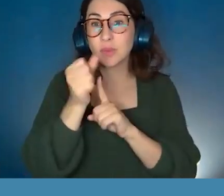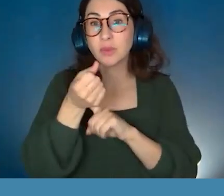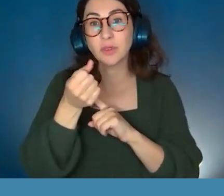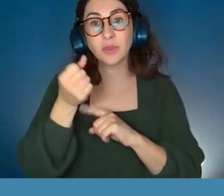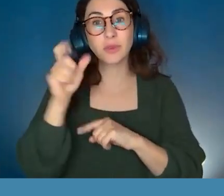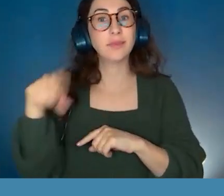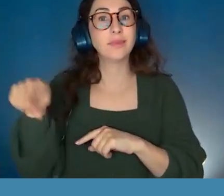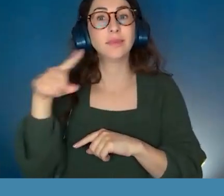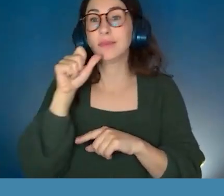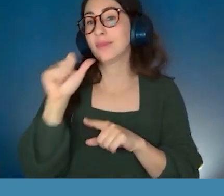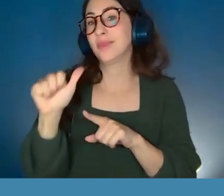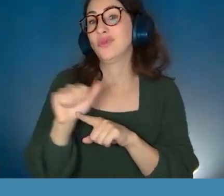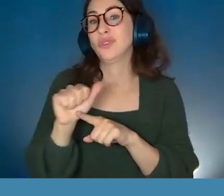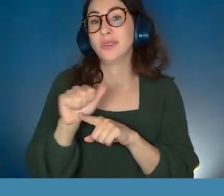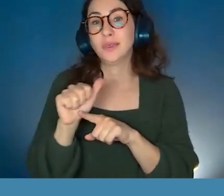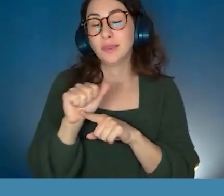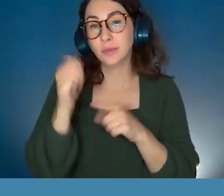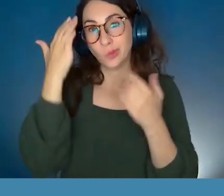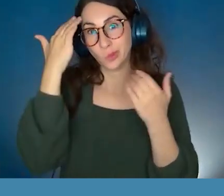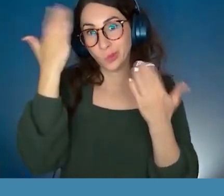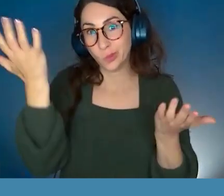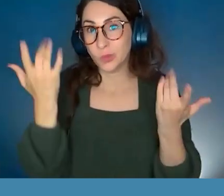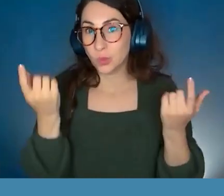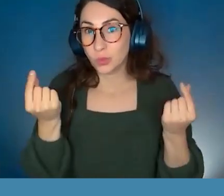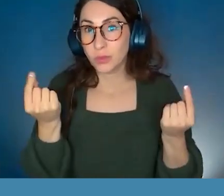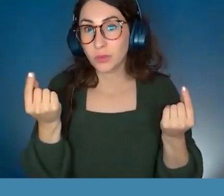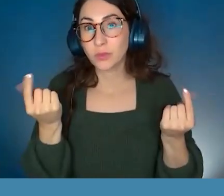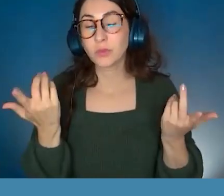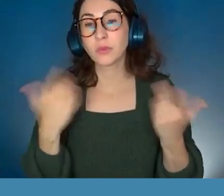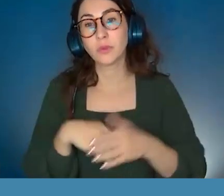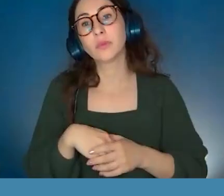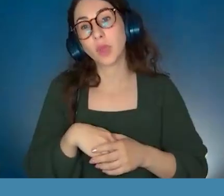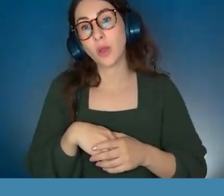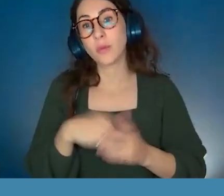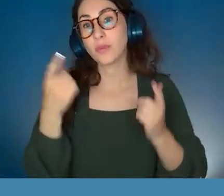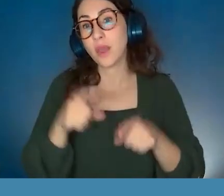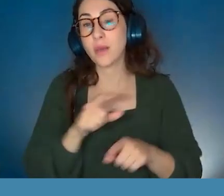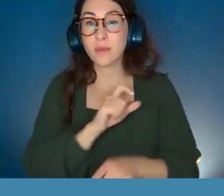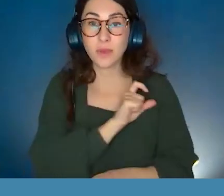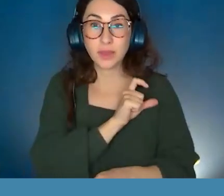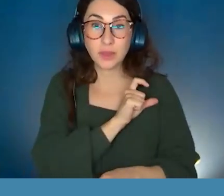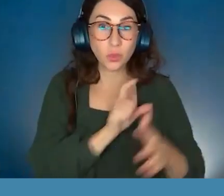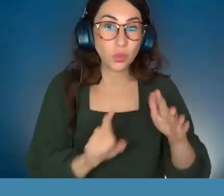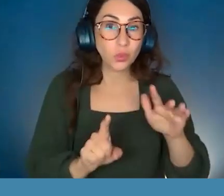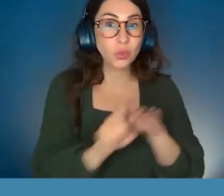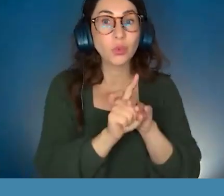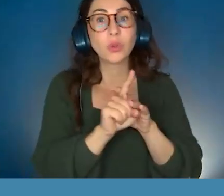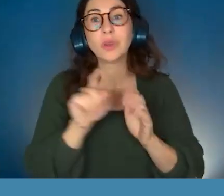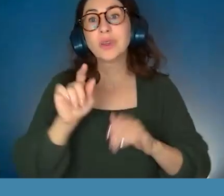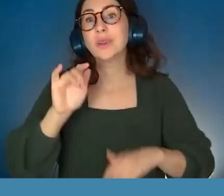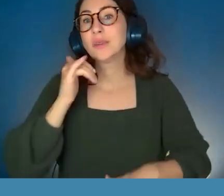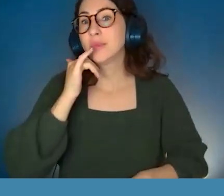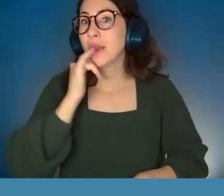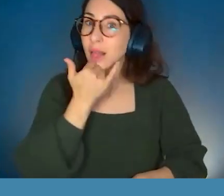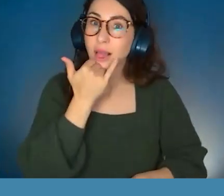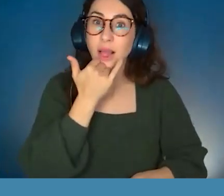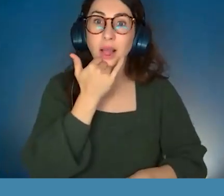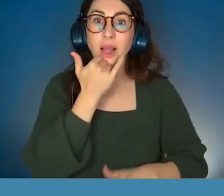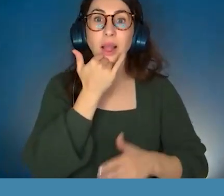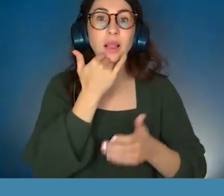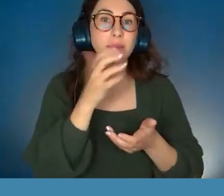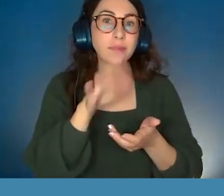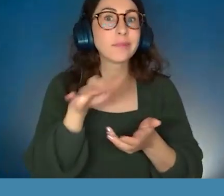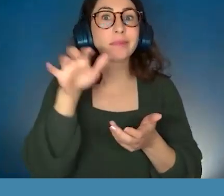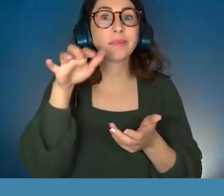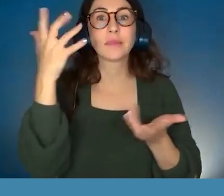address mental health crises. So we see a lot of cases where police show up and they completely mishandle a mental health crisis, and it results in